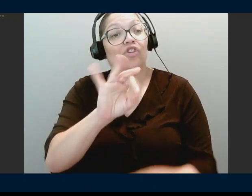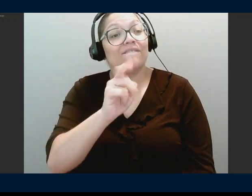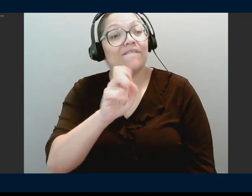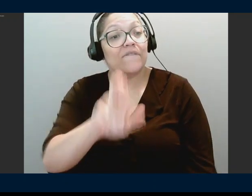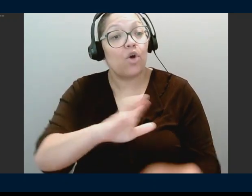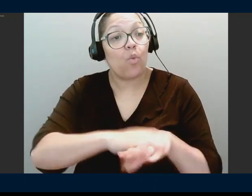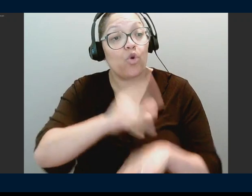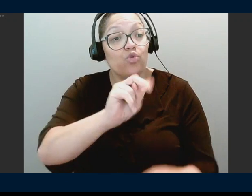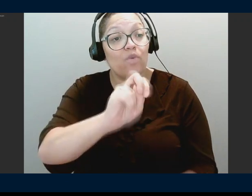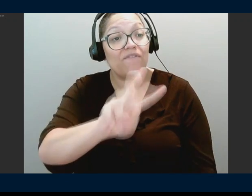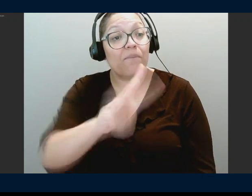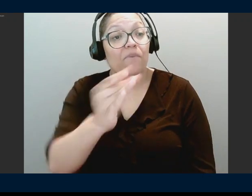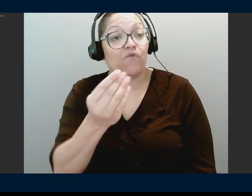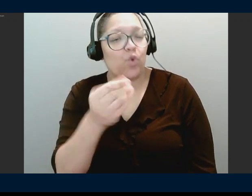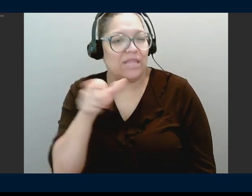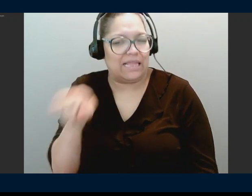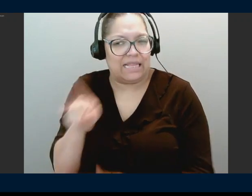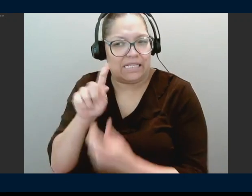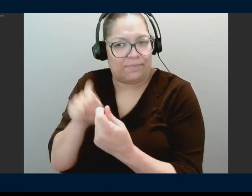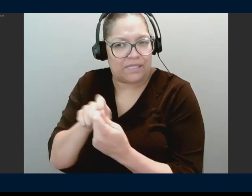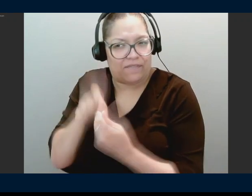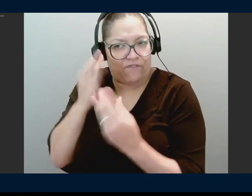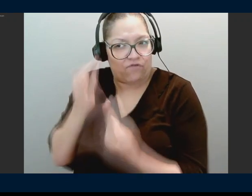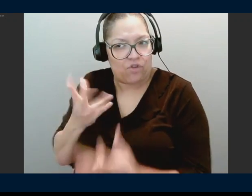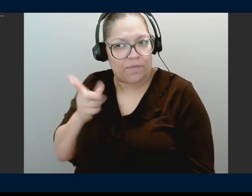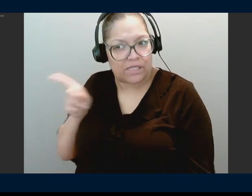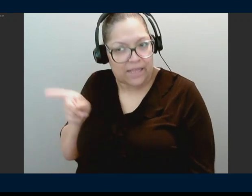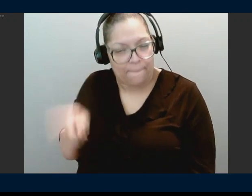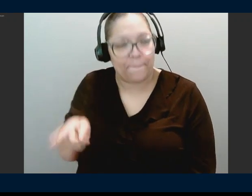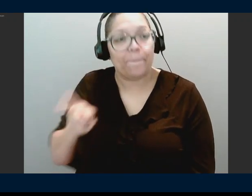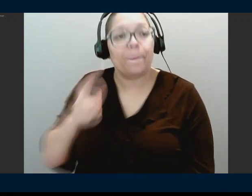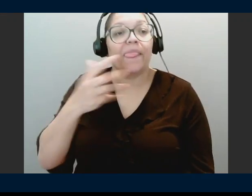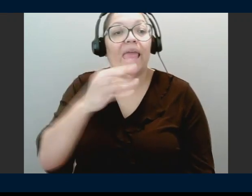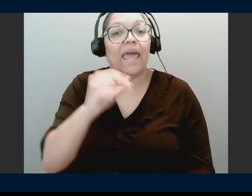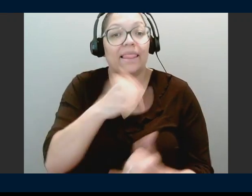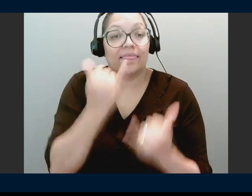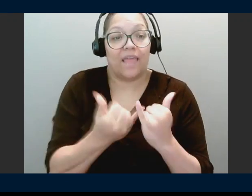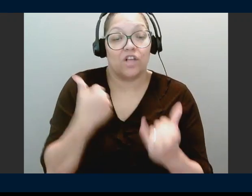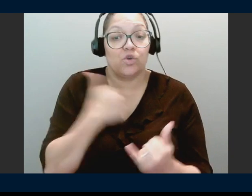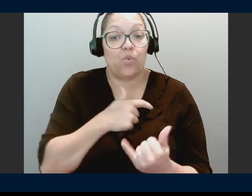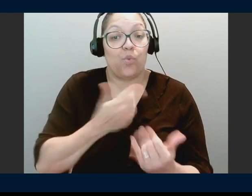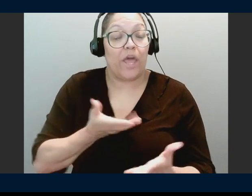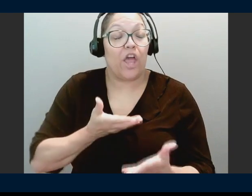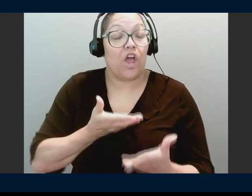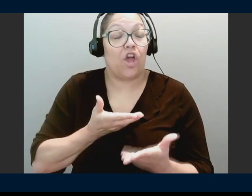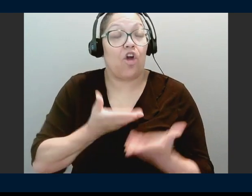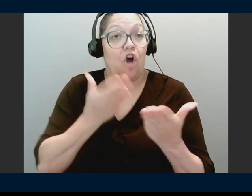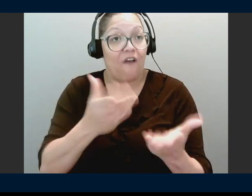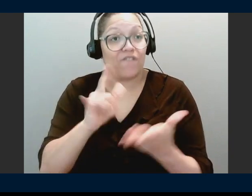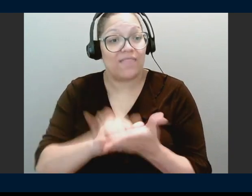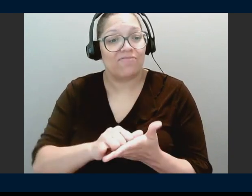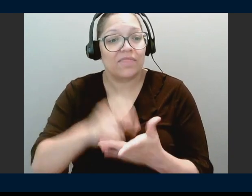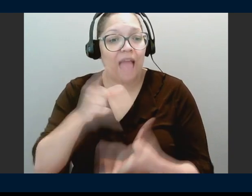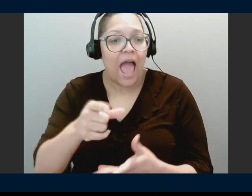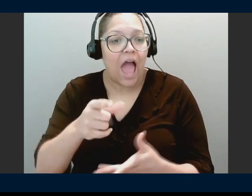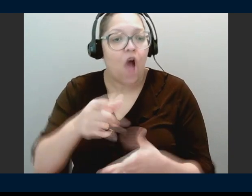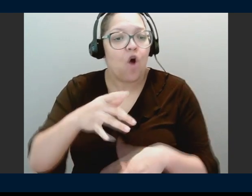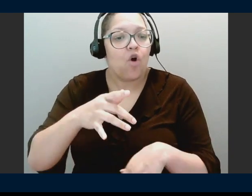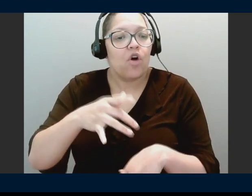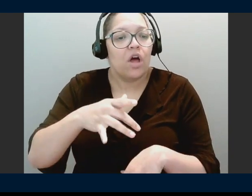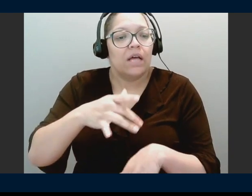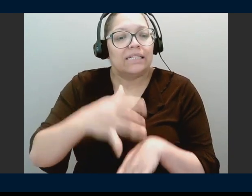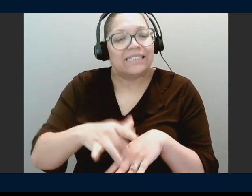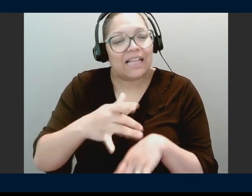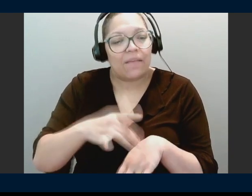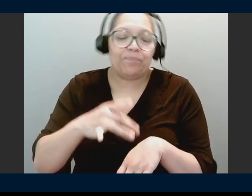14th. Here's the details here. And last but not least, we also offer several application assistance workshops. The recordings are available on this site.